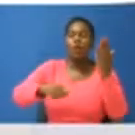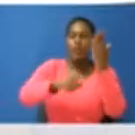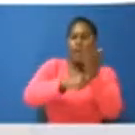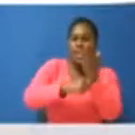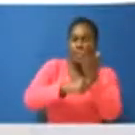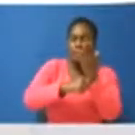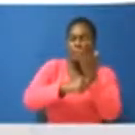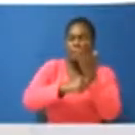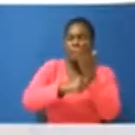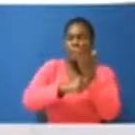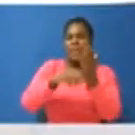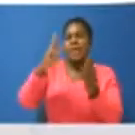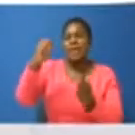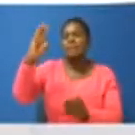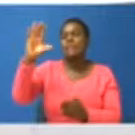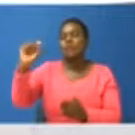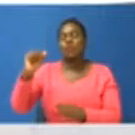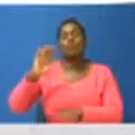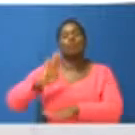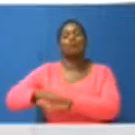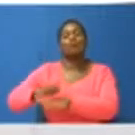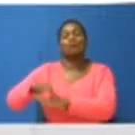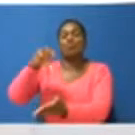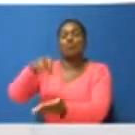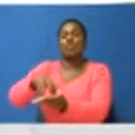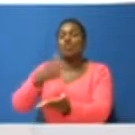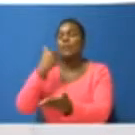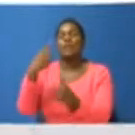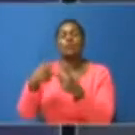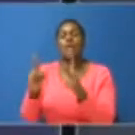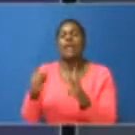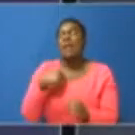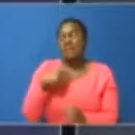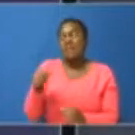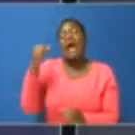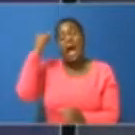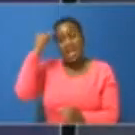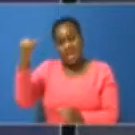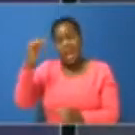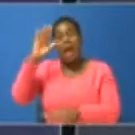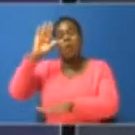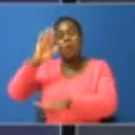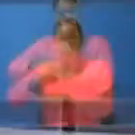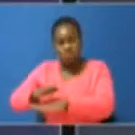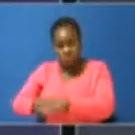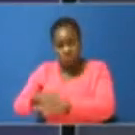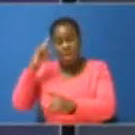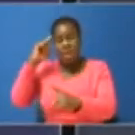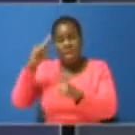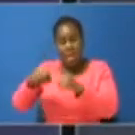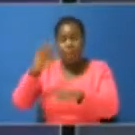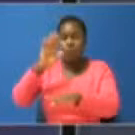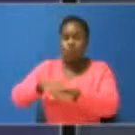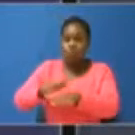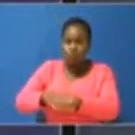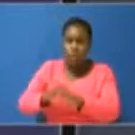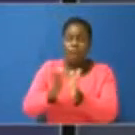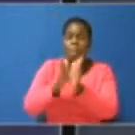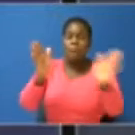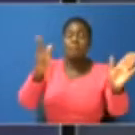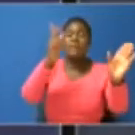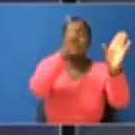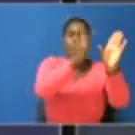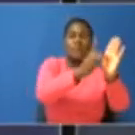your capital mca is a very valid position and i just felt they were good ideas good intent it was more like a public